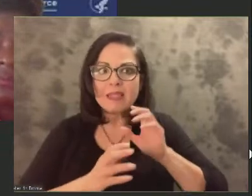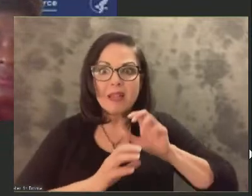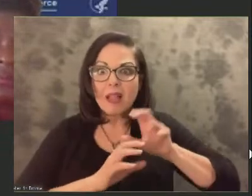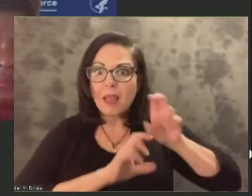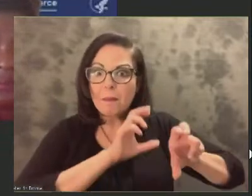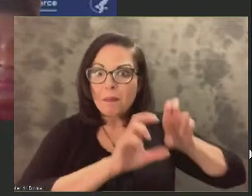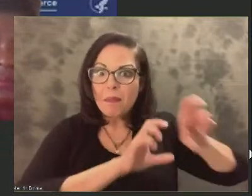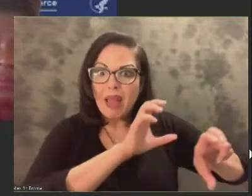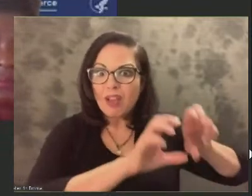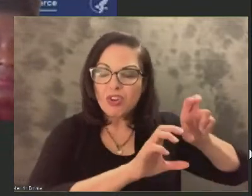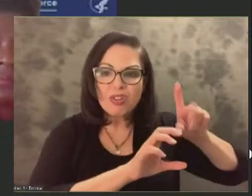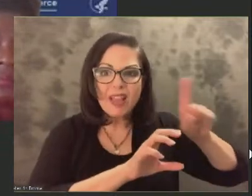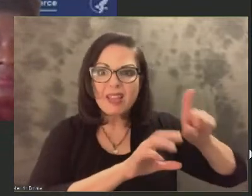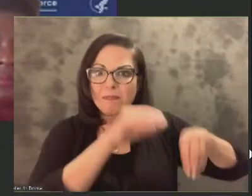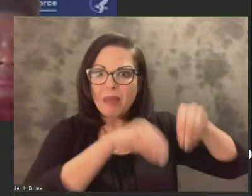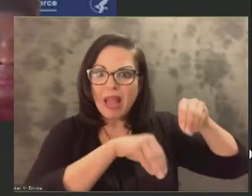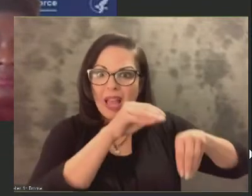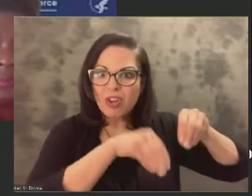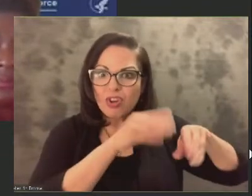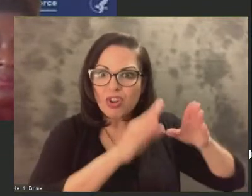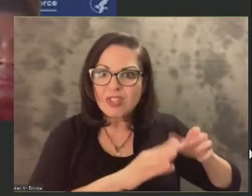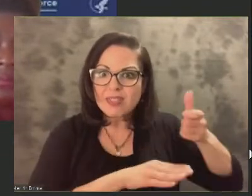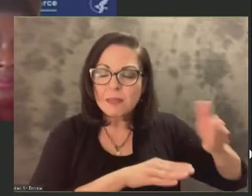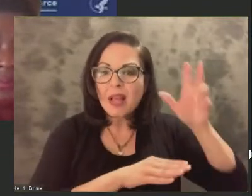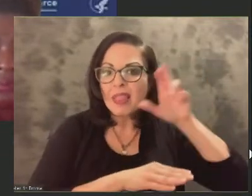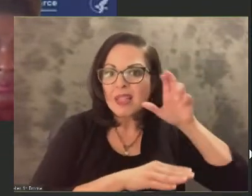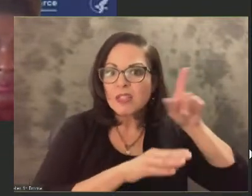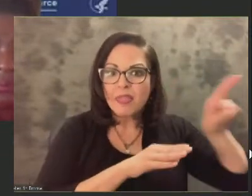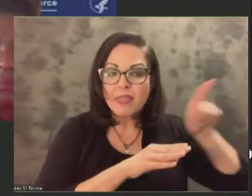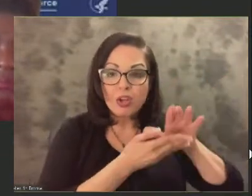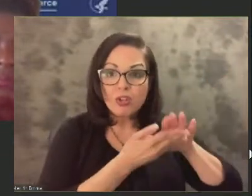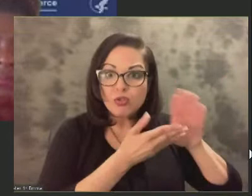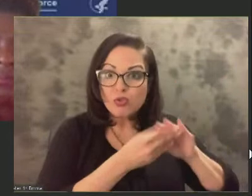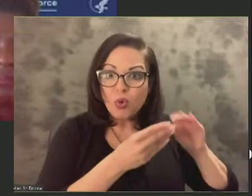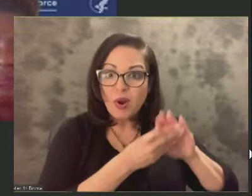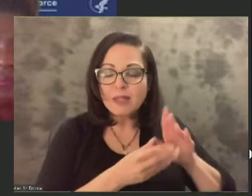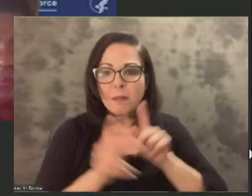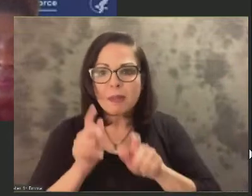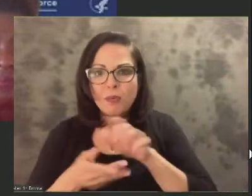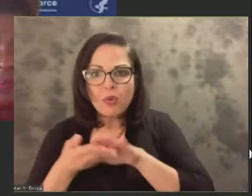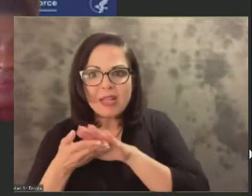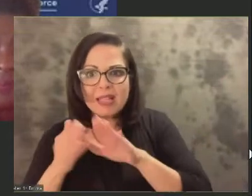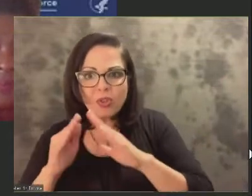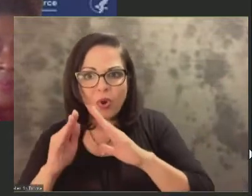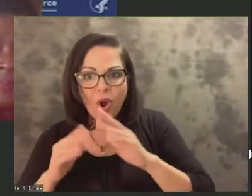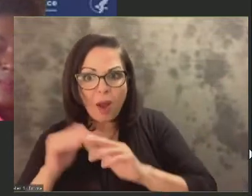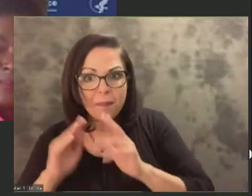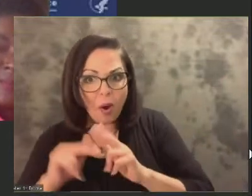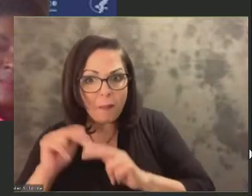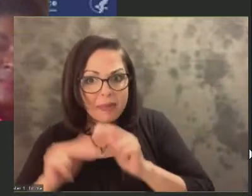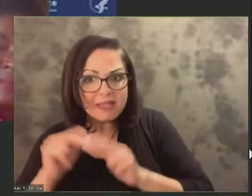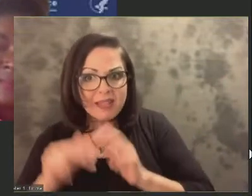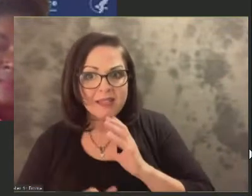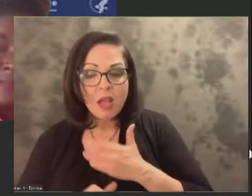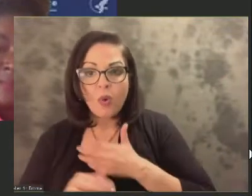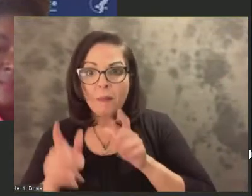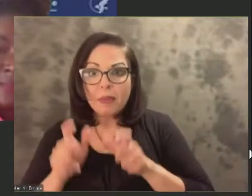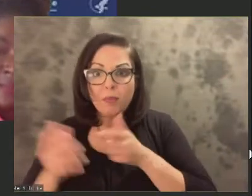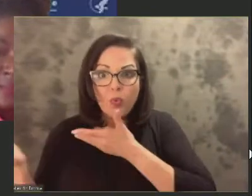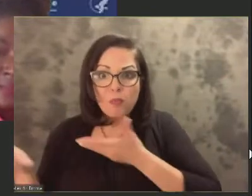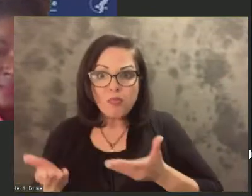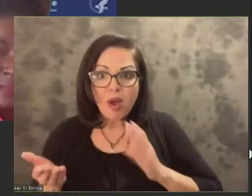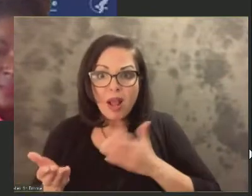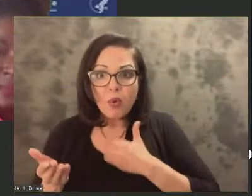their stories, and the people who cleaned our buildings, and the people who brought our food, and I would